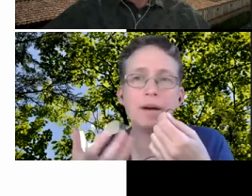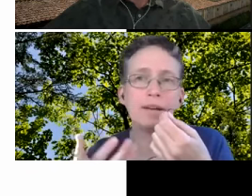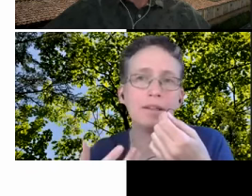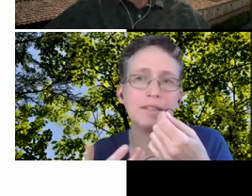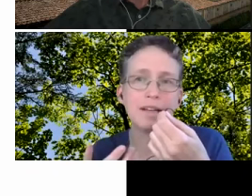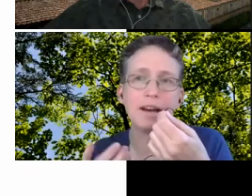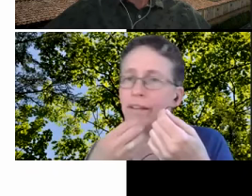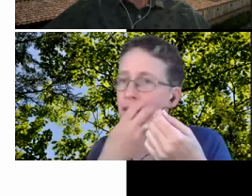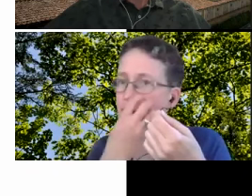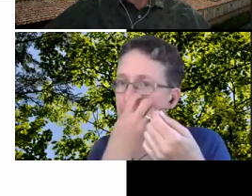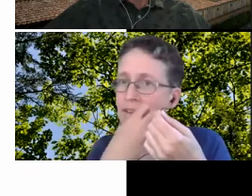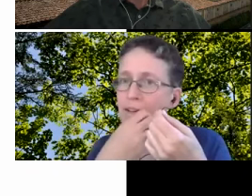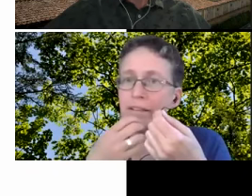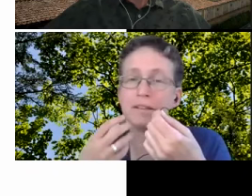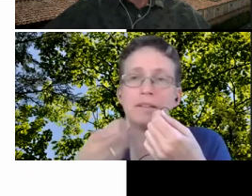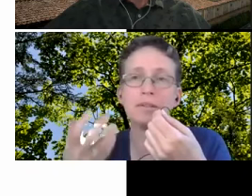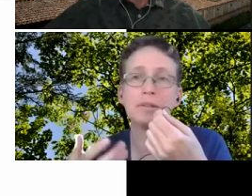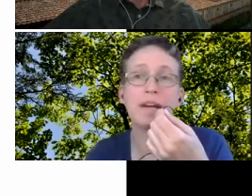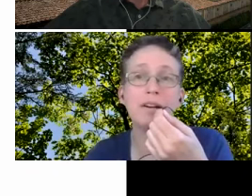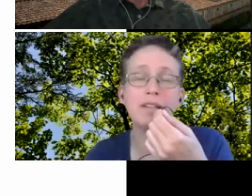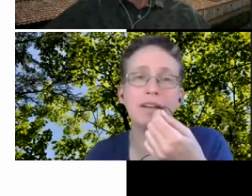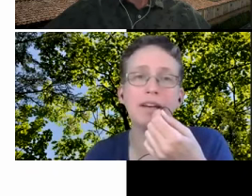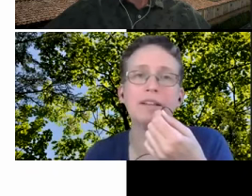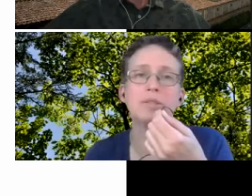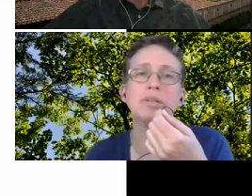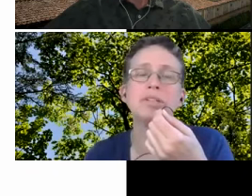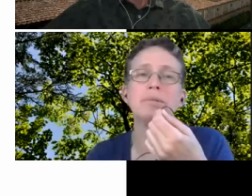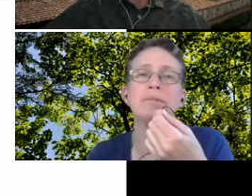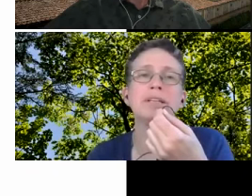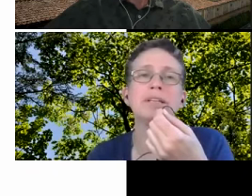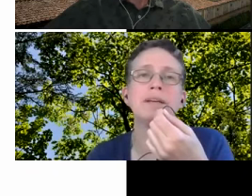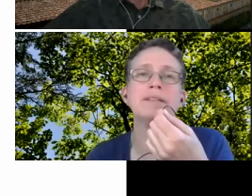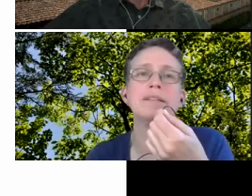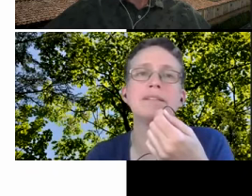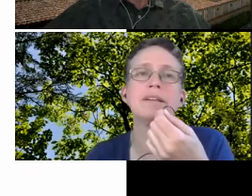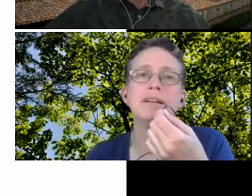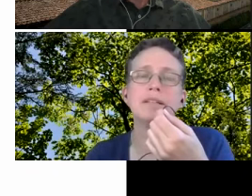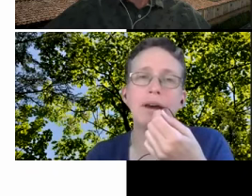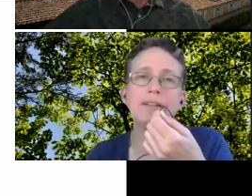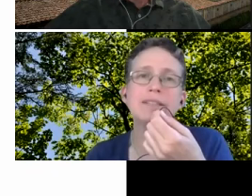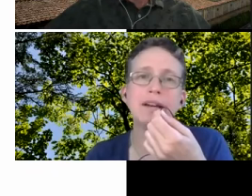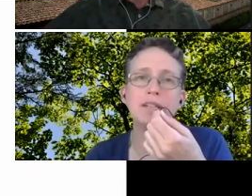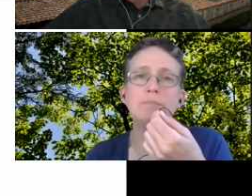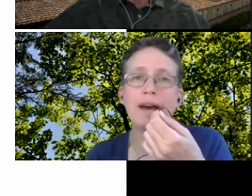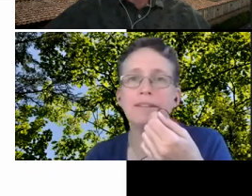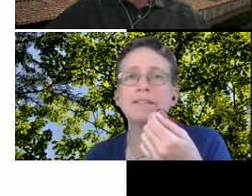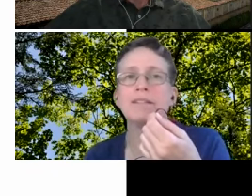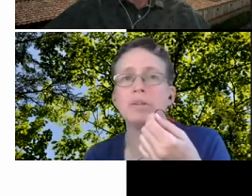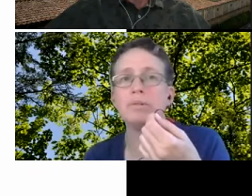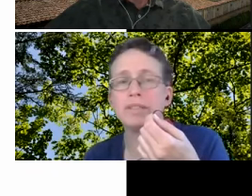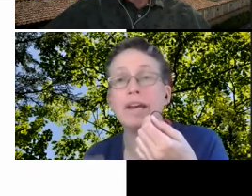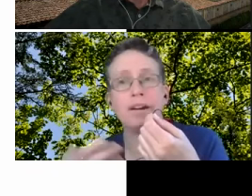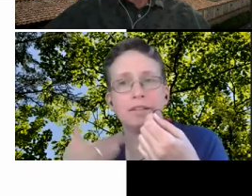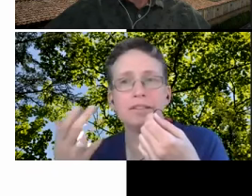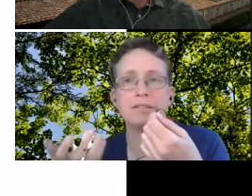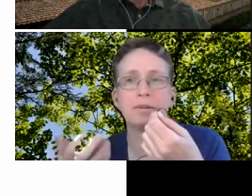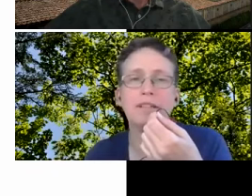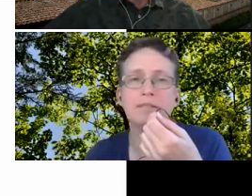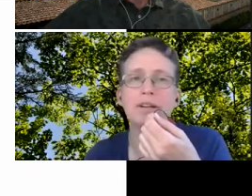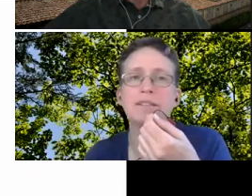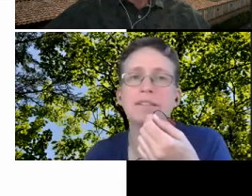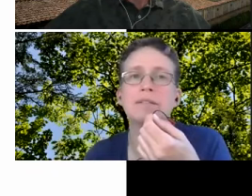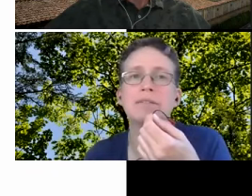affected by the design and the sort of caretaking and the stewardship of green spaces. So having signage, paths, cues to care is